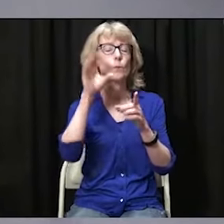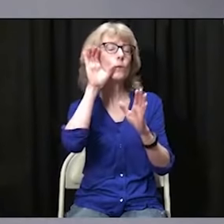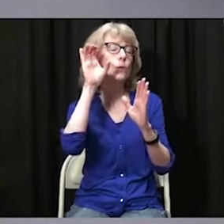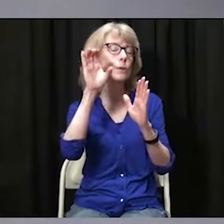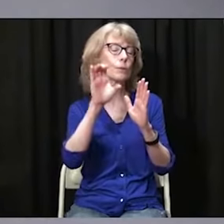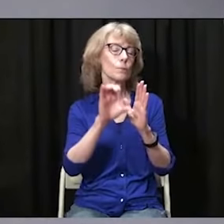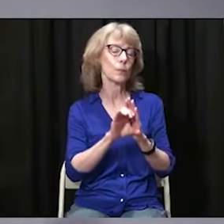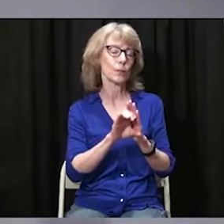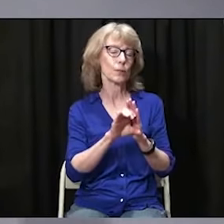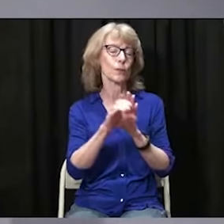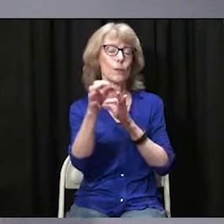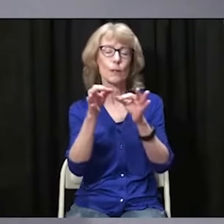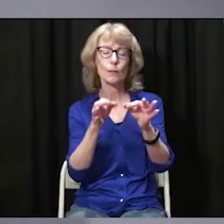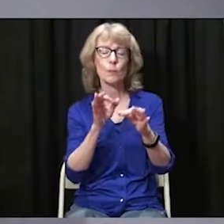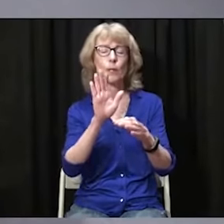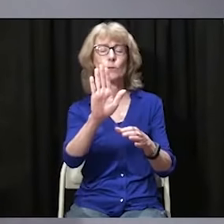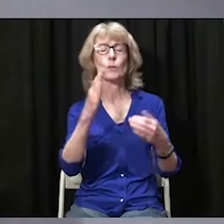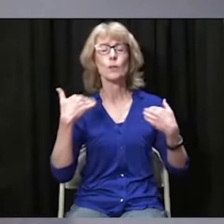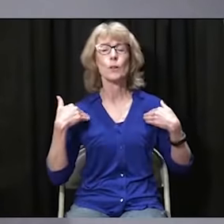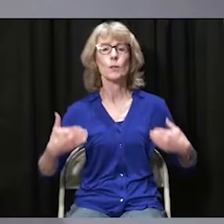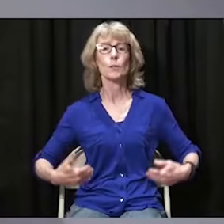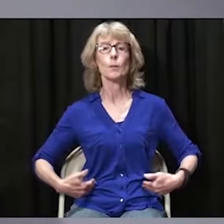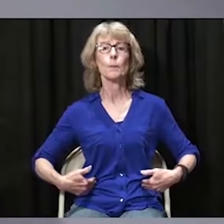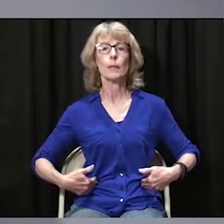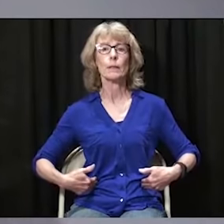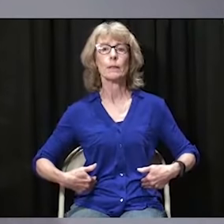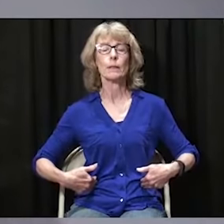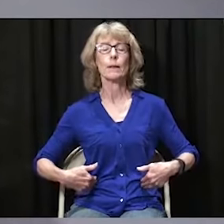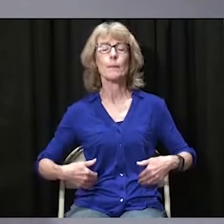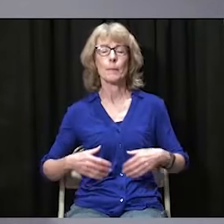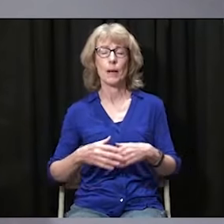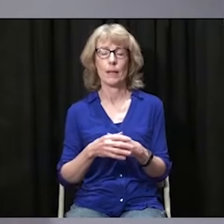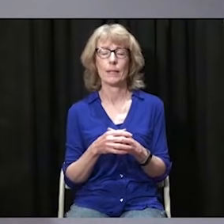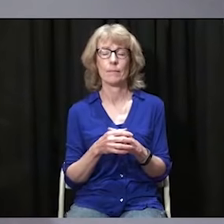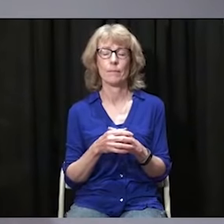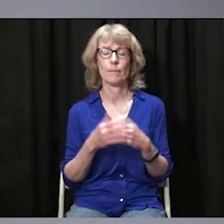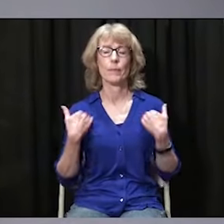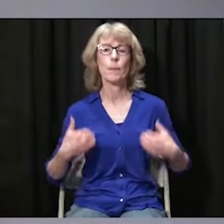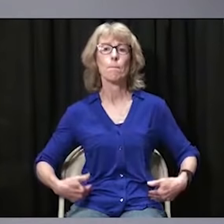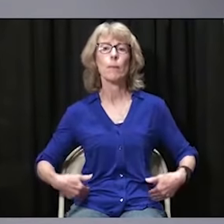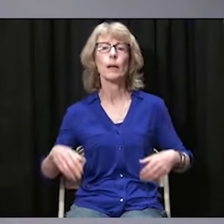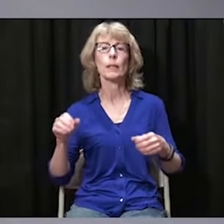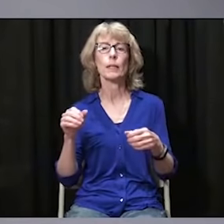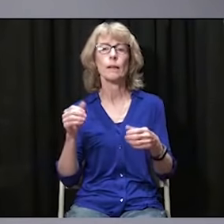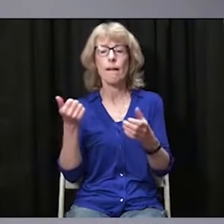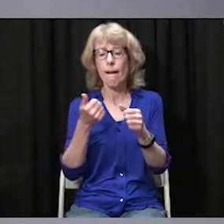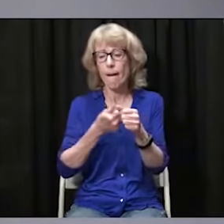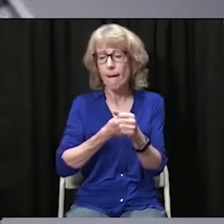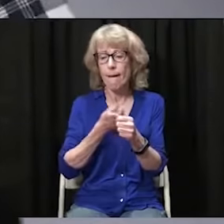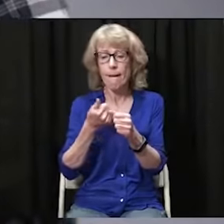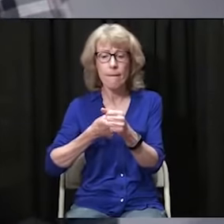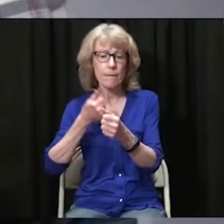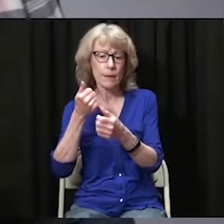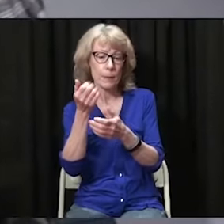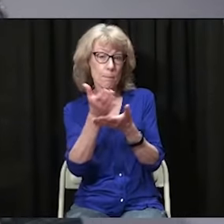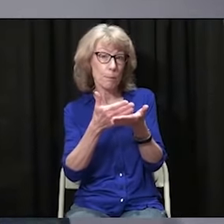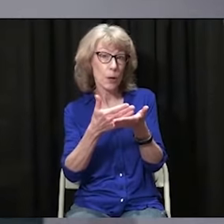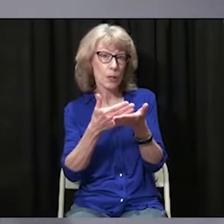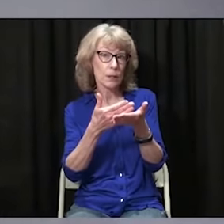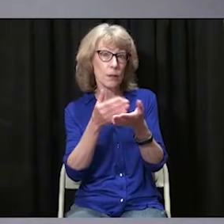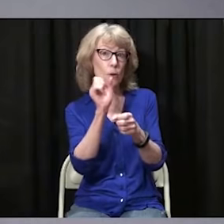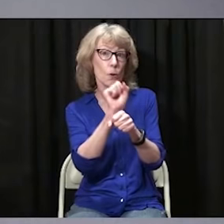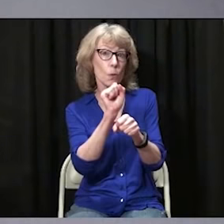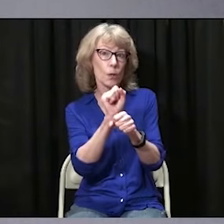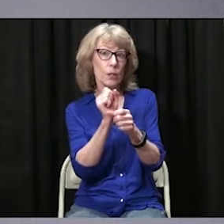your human body, my human body, it works together. So for example, do you remember a few months ago